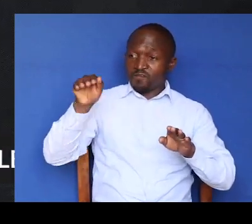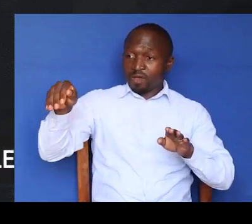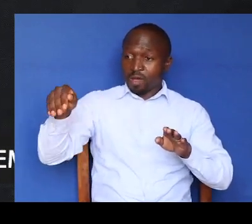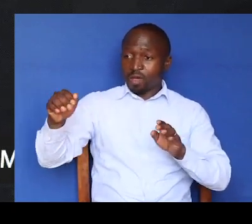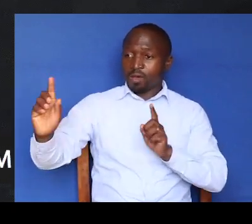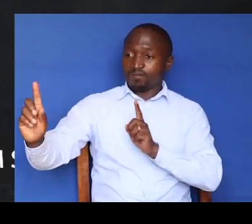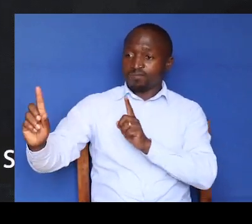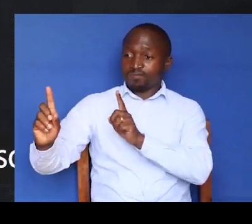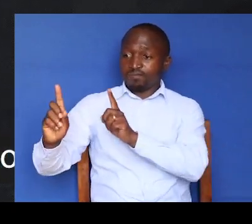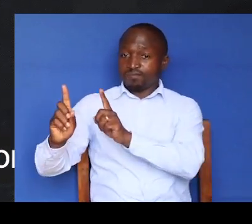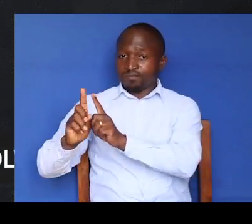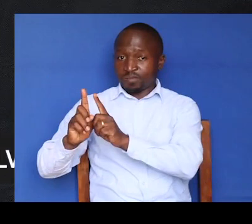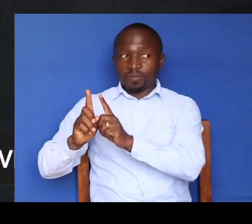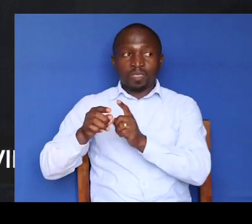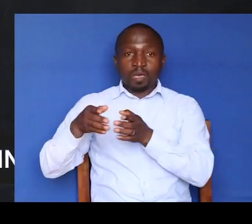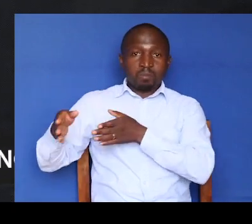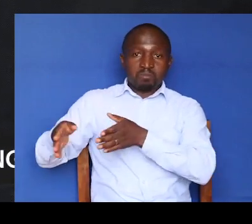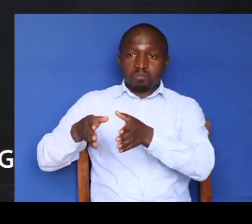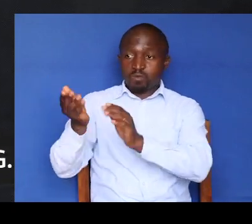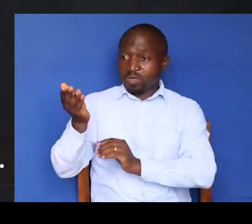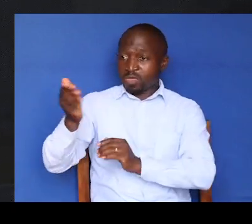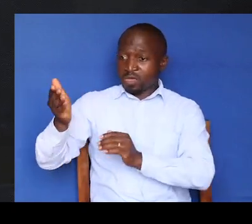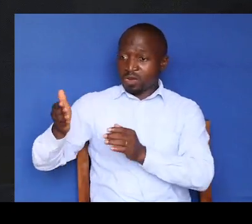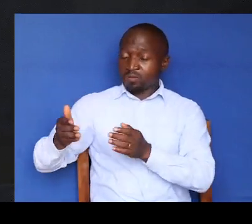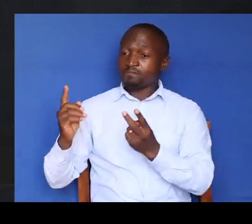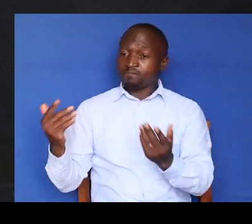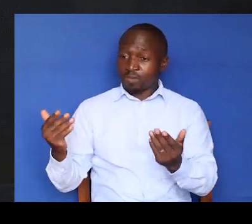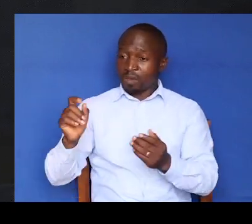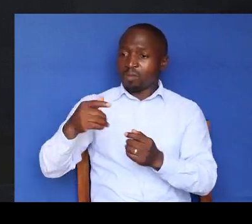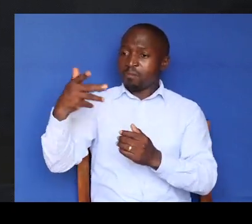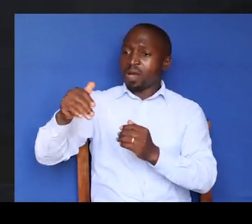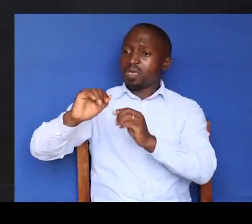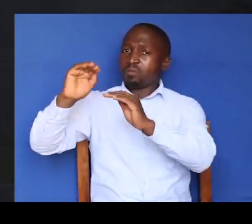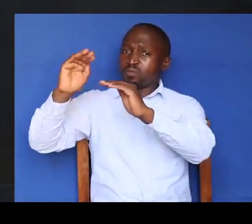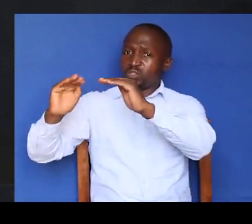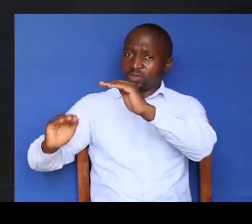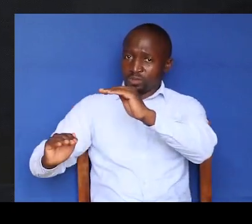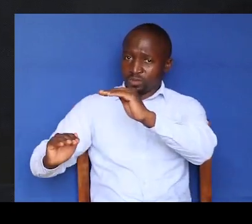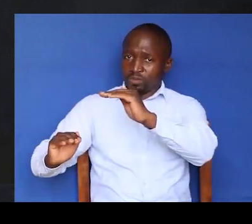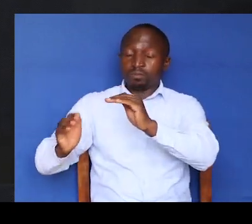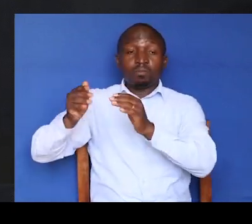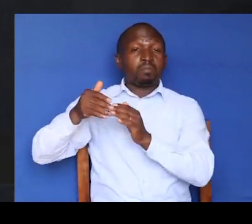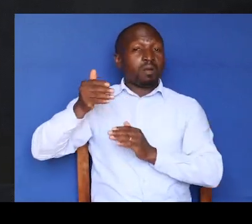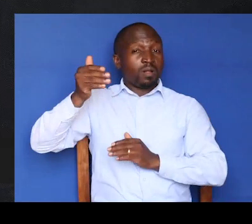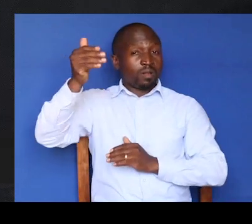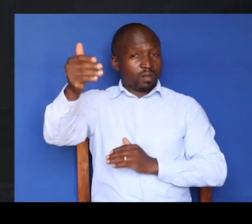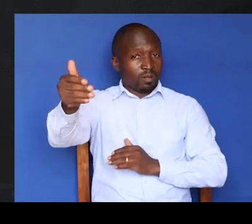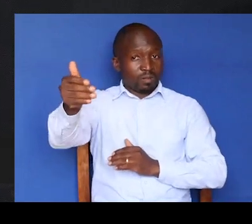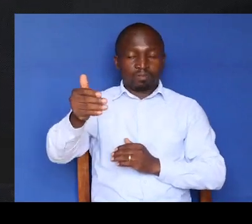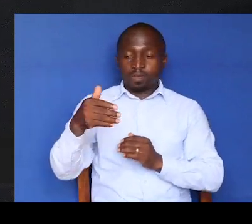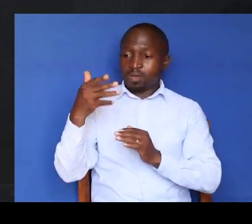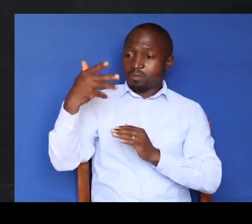towards the catchment area of another river with low volume. In the long run,